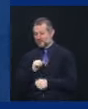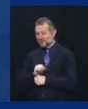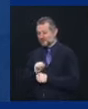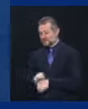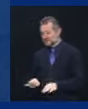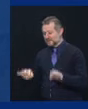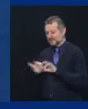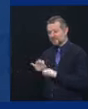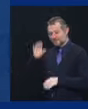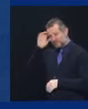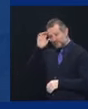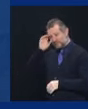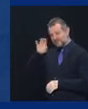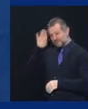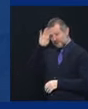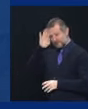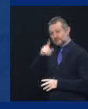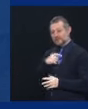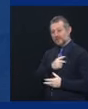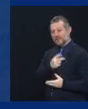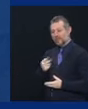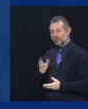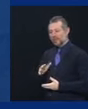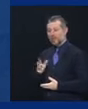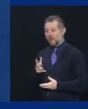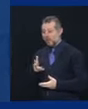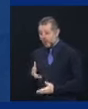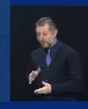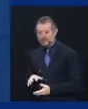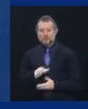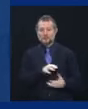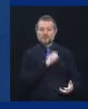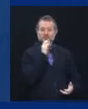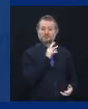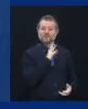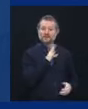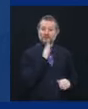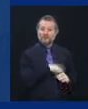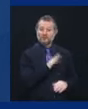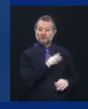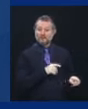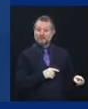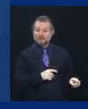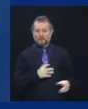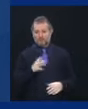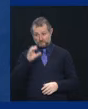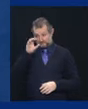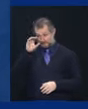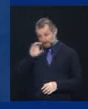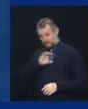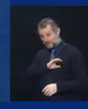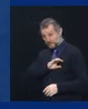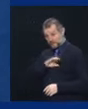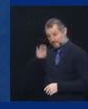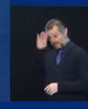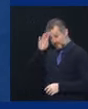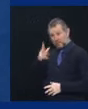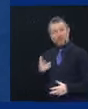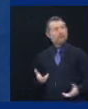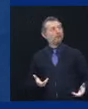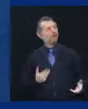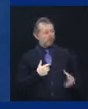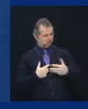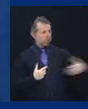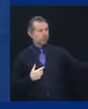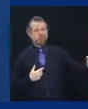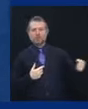plus, then the essential workers are going to have less of an allocation. If the pharmacies that are supposed to be doing